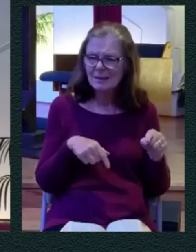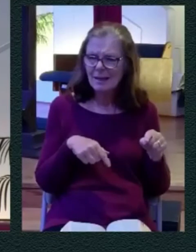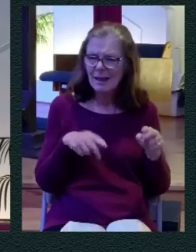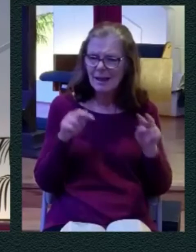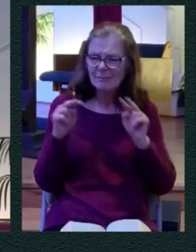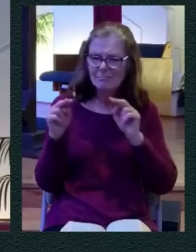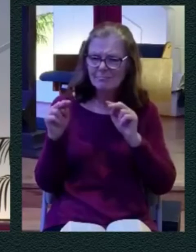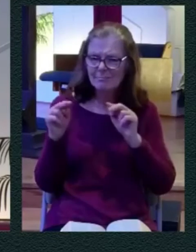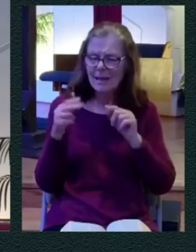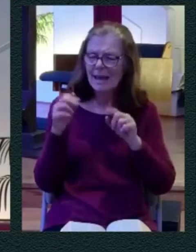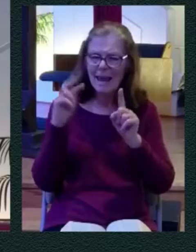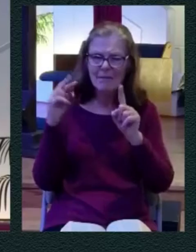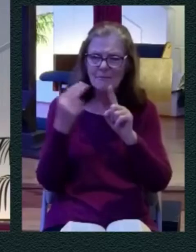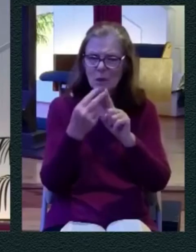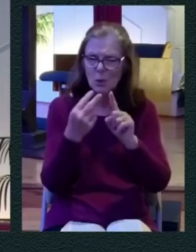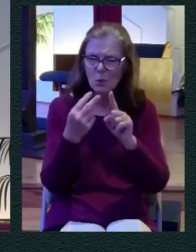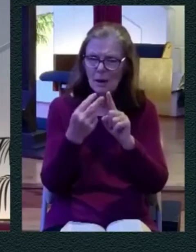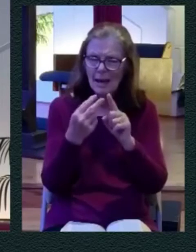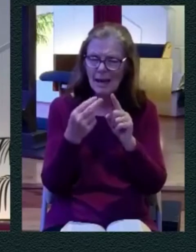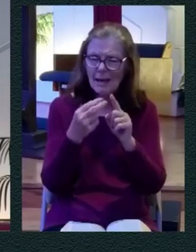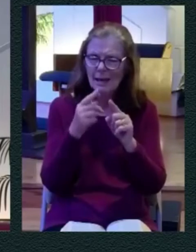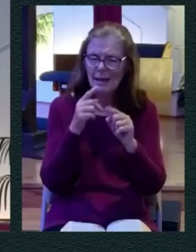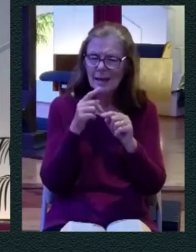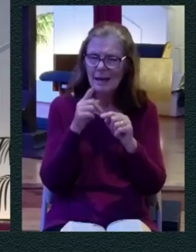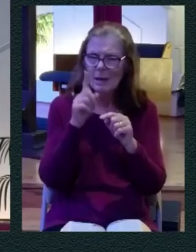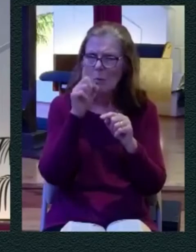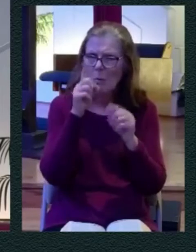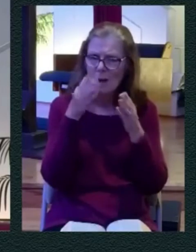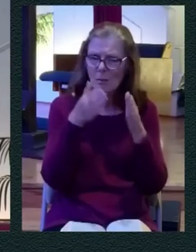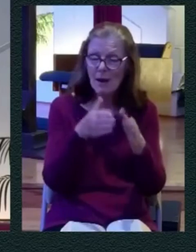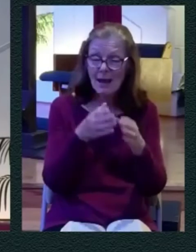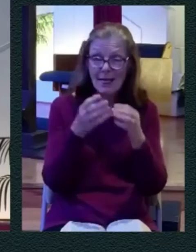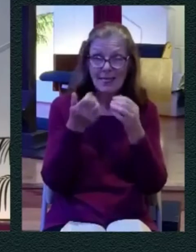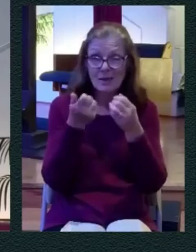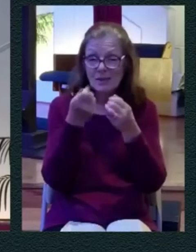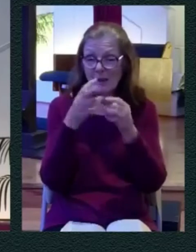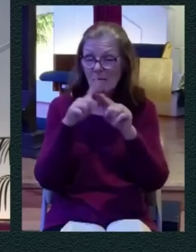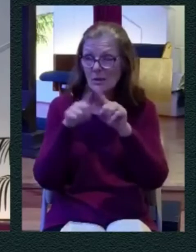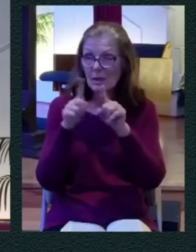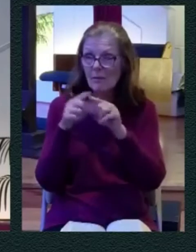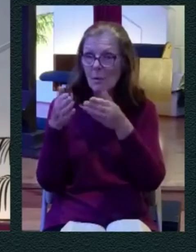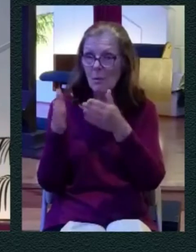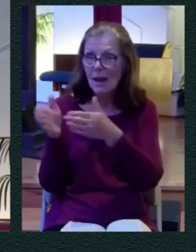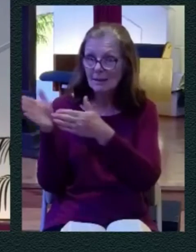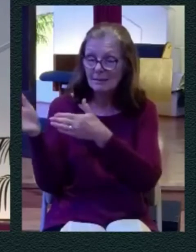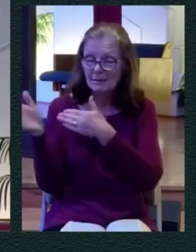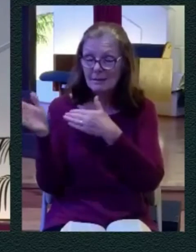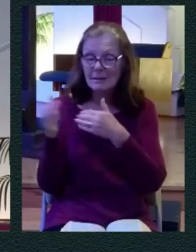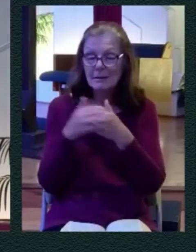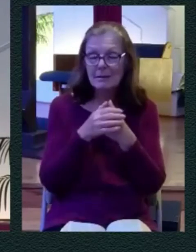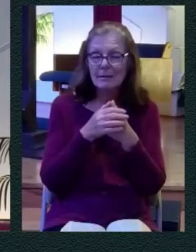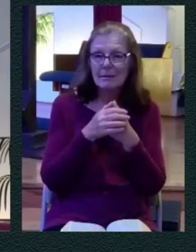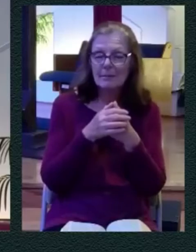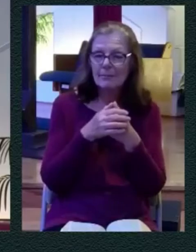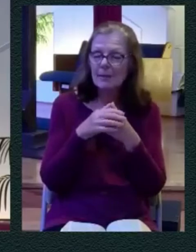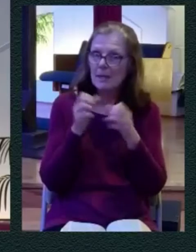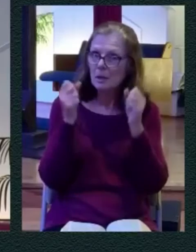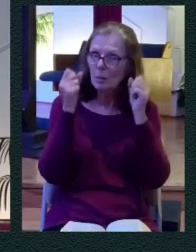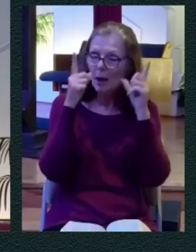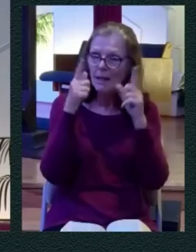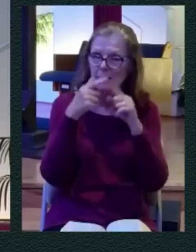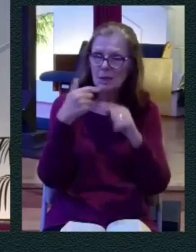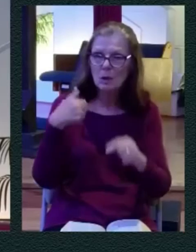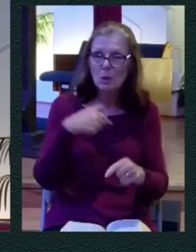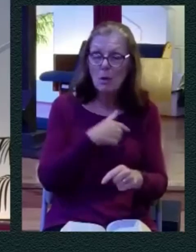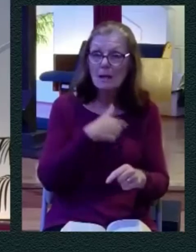It's a difficult question. There's the covenant curses that we've looked at this morning. And they're kind of surprising to us that